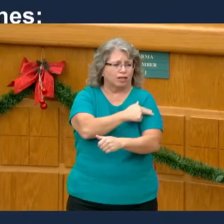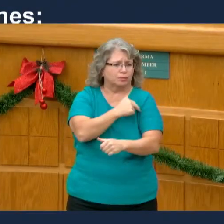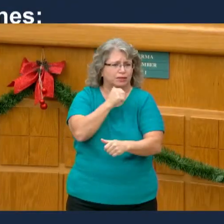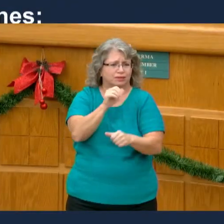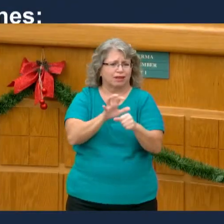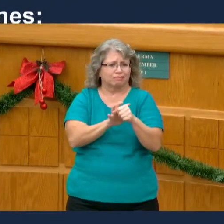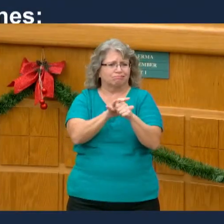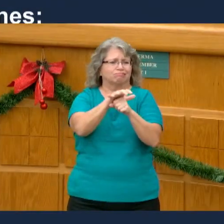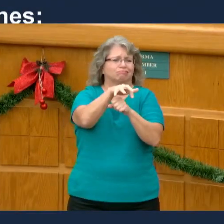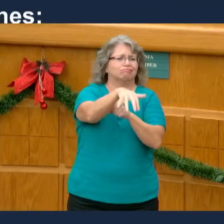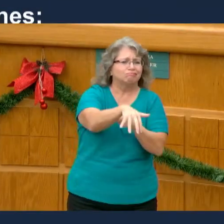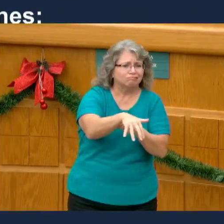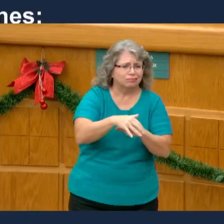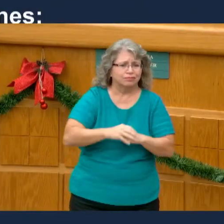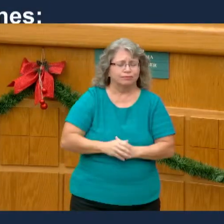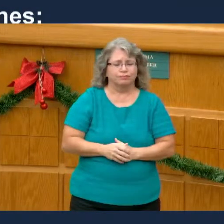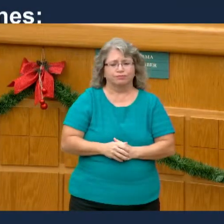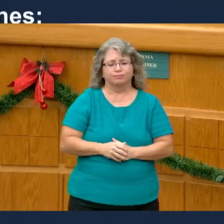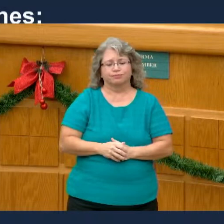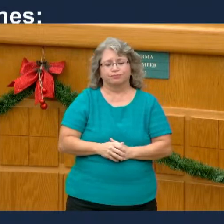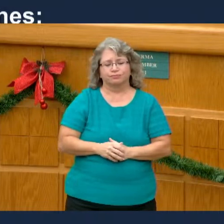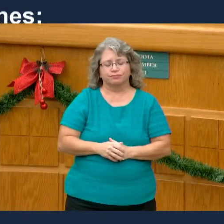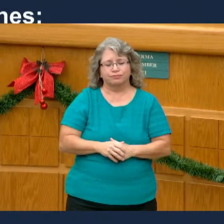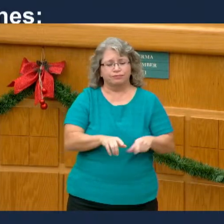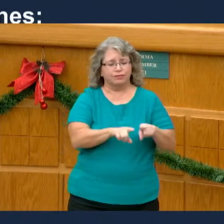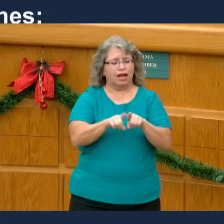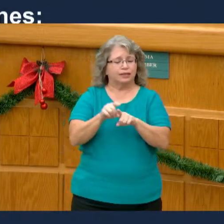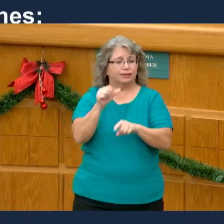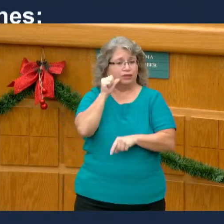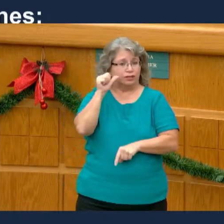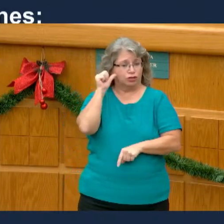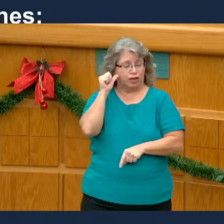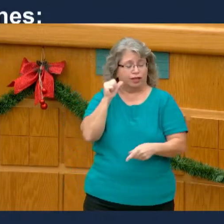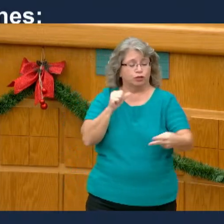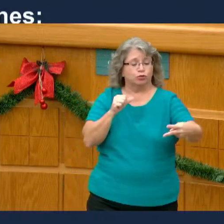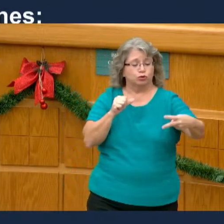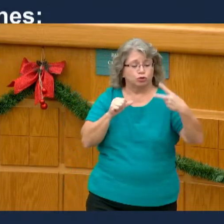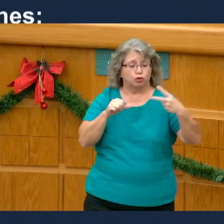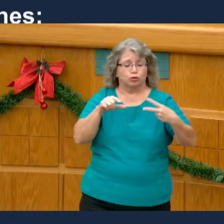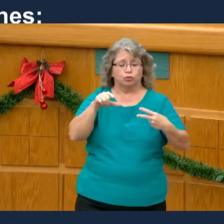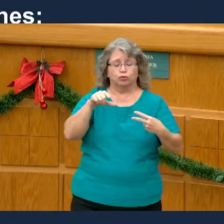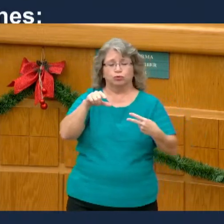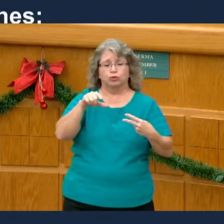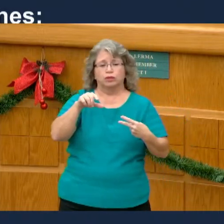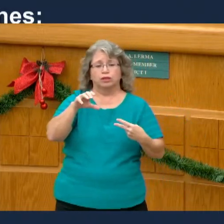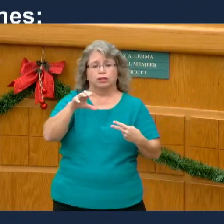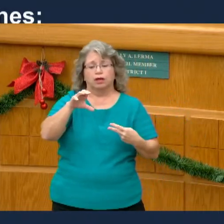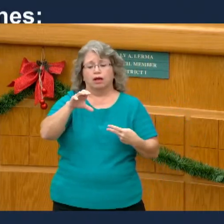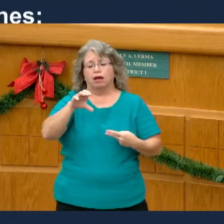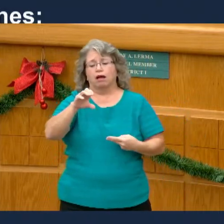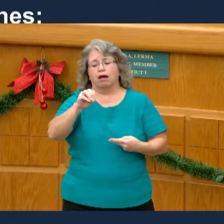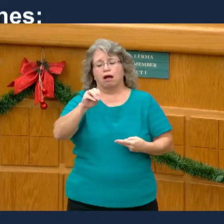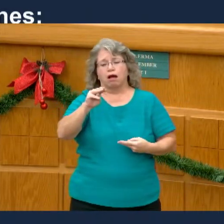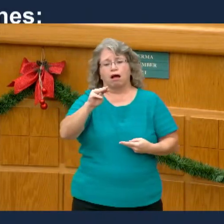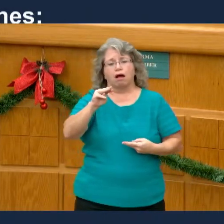As of yesterday, there have been 2 geosequence cases of the Omicron variant identified in San